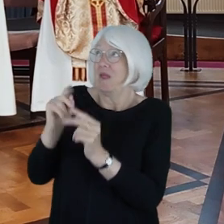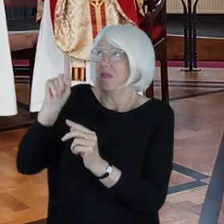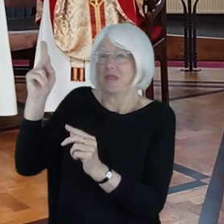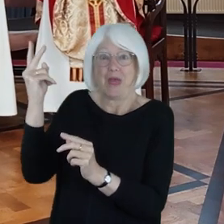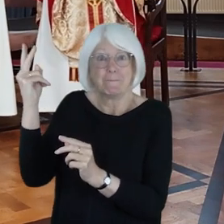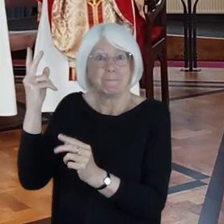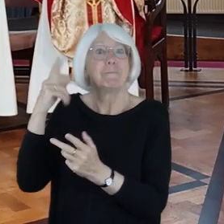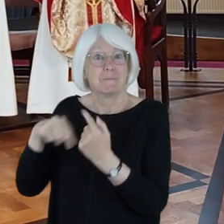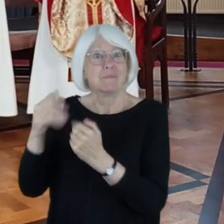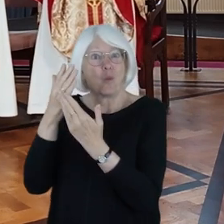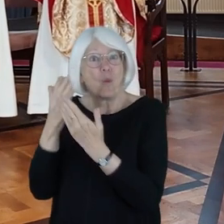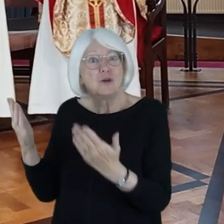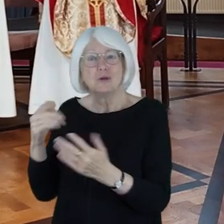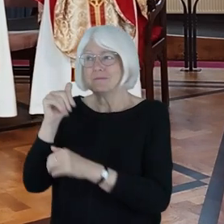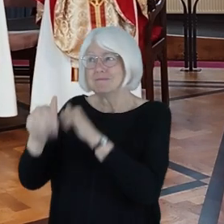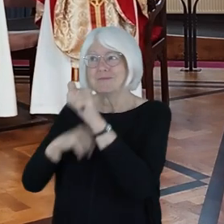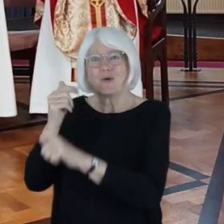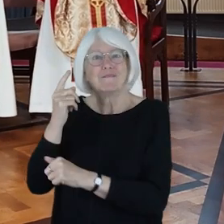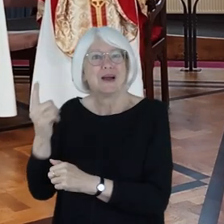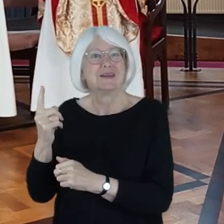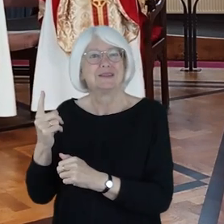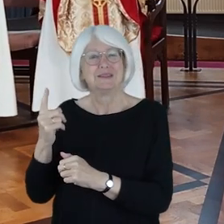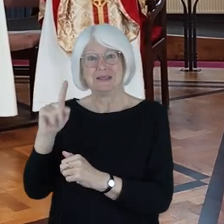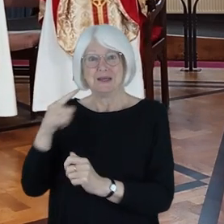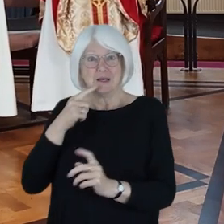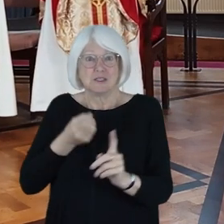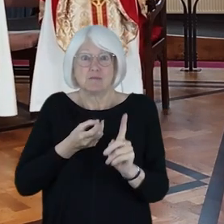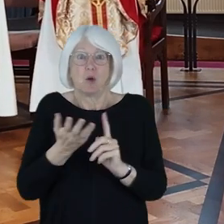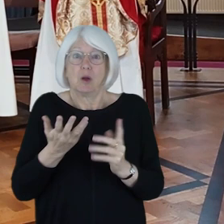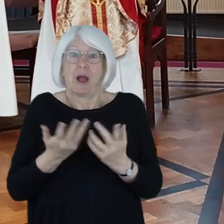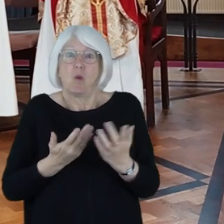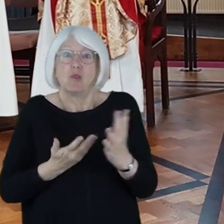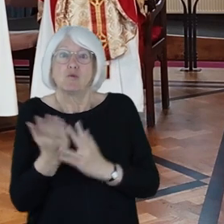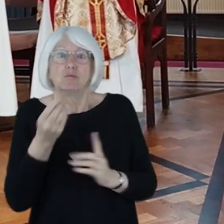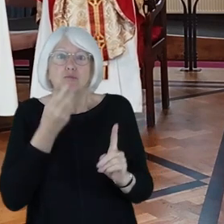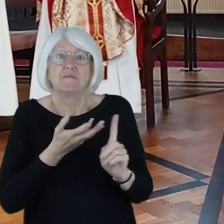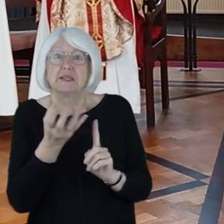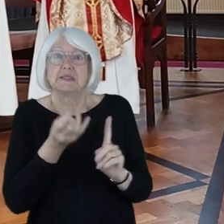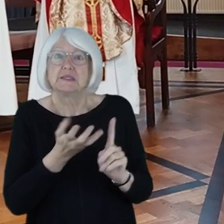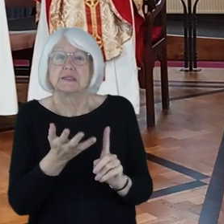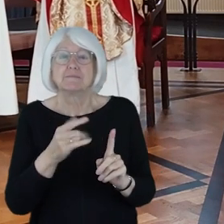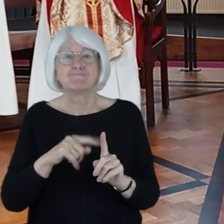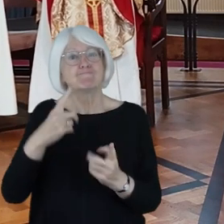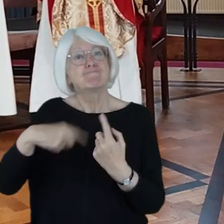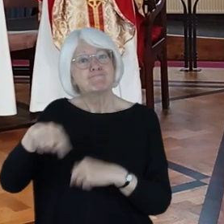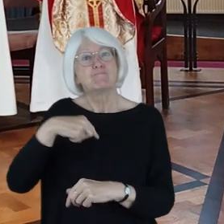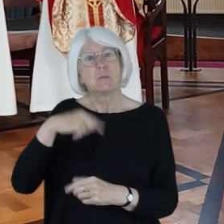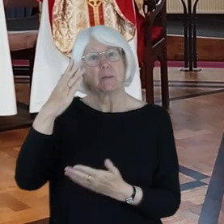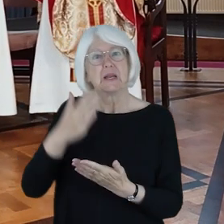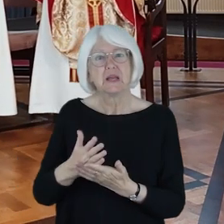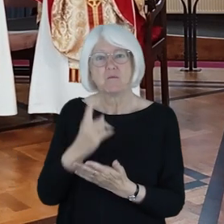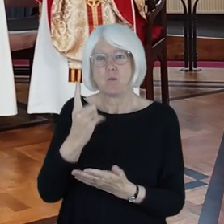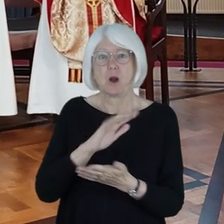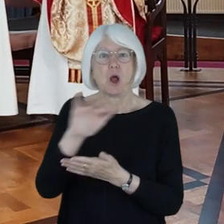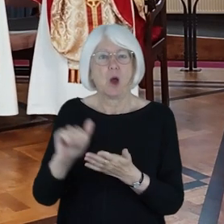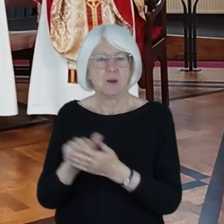Son is worshipped and glorified, who has spoken through the prophets. We believe in one holy